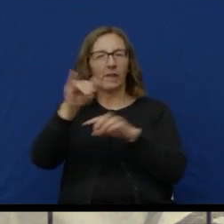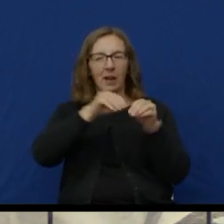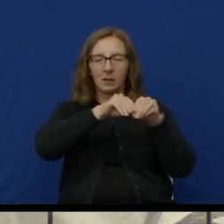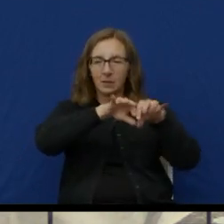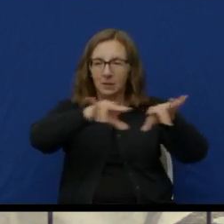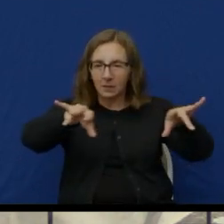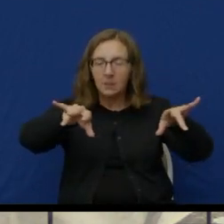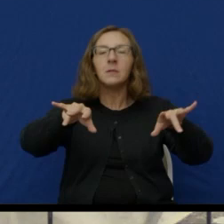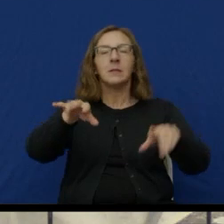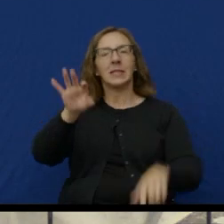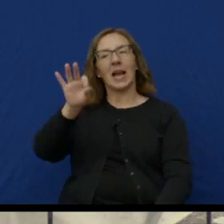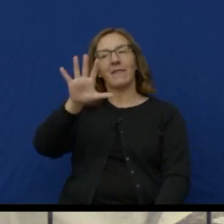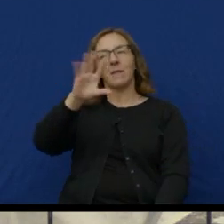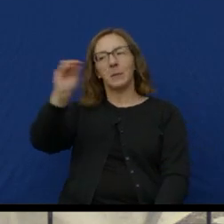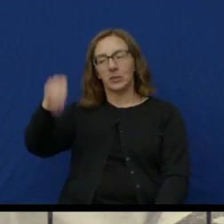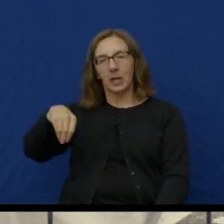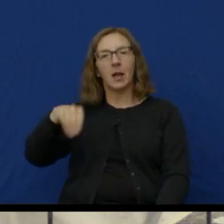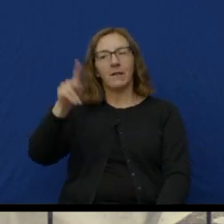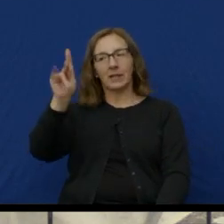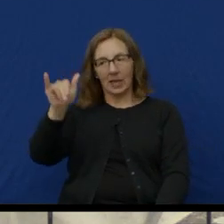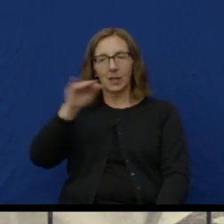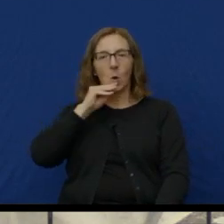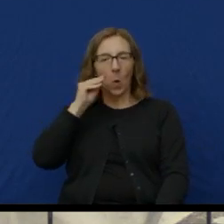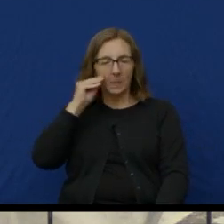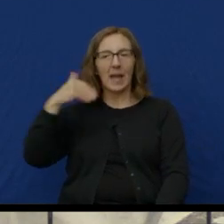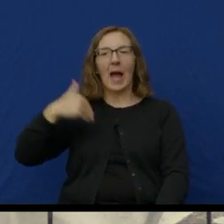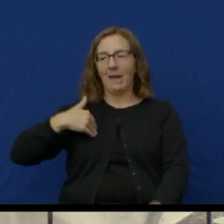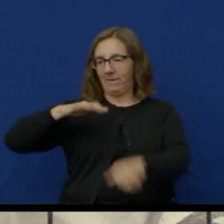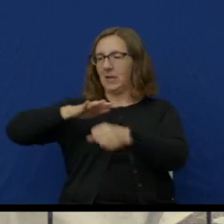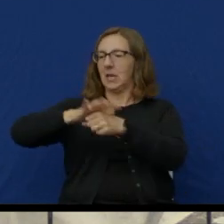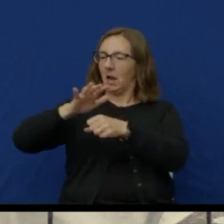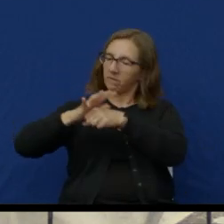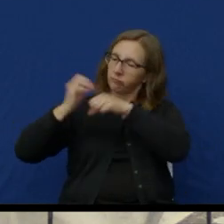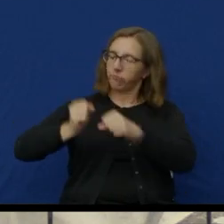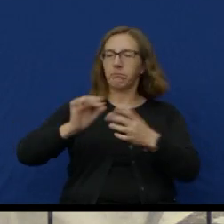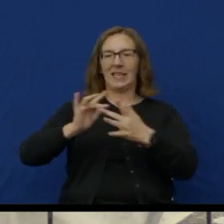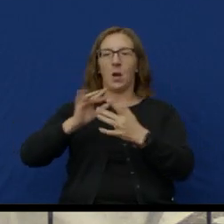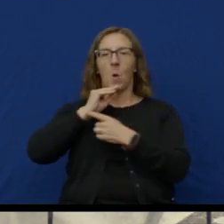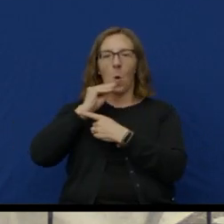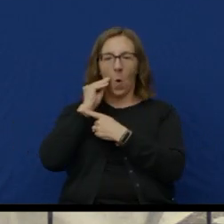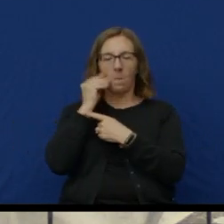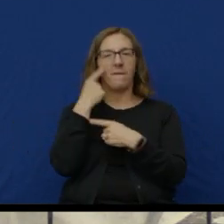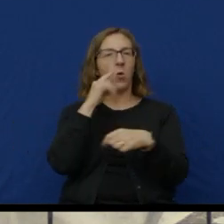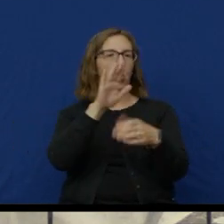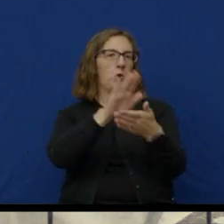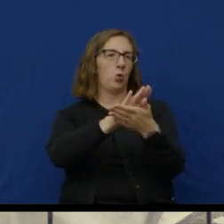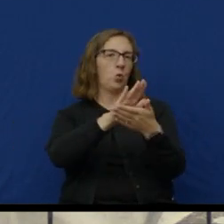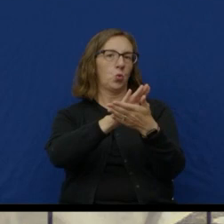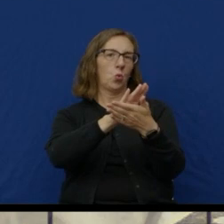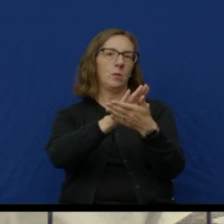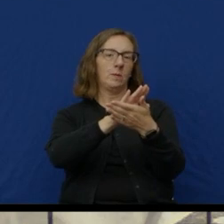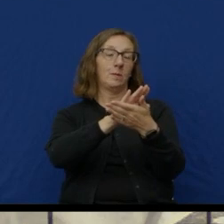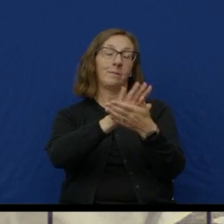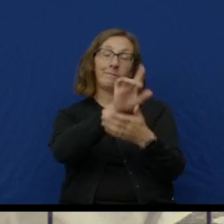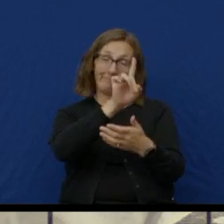95% of Kentucky homes have enough bandwidth for students to do schoolwork. Now, there's